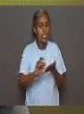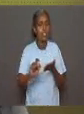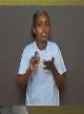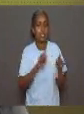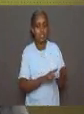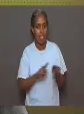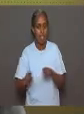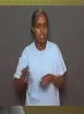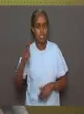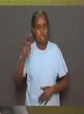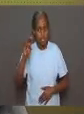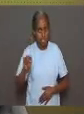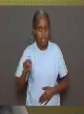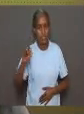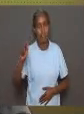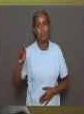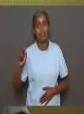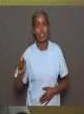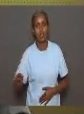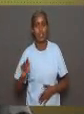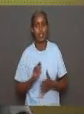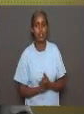as n factorial.